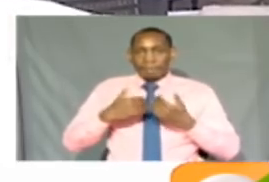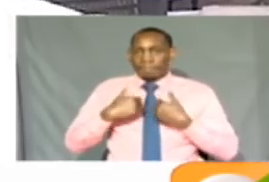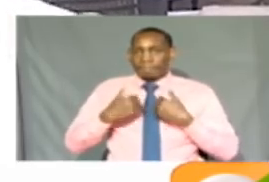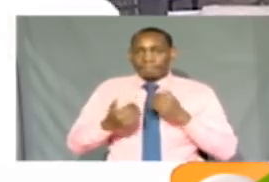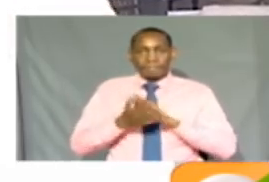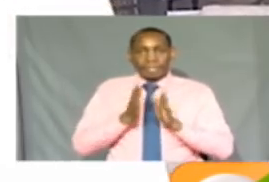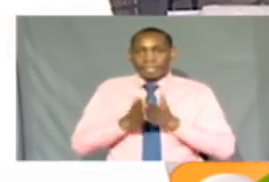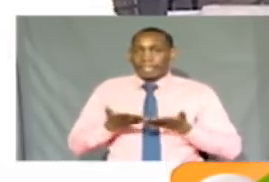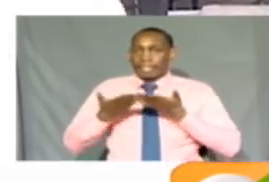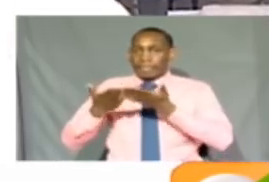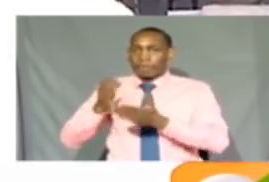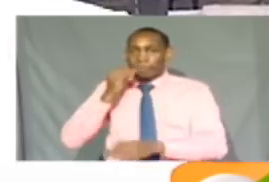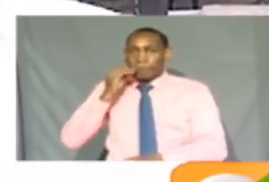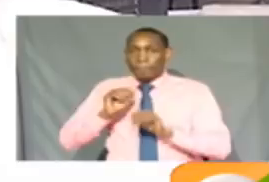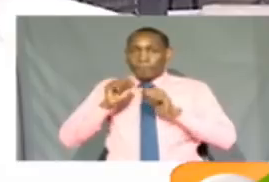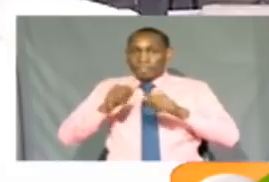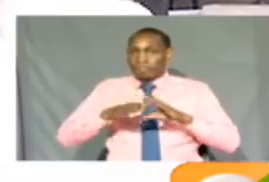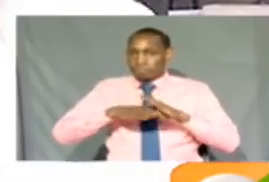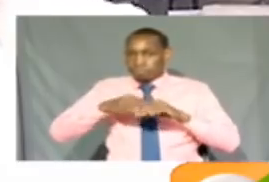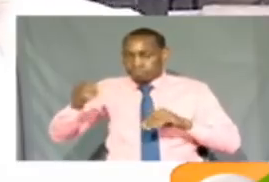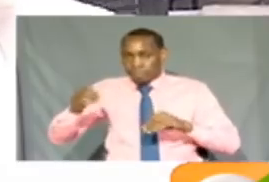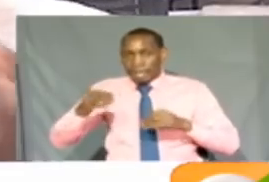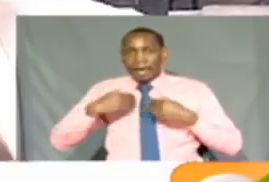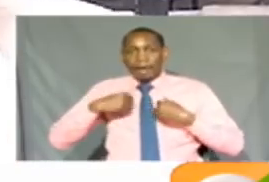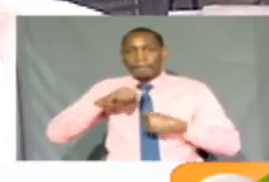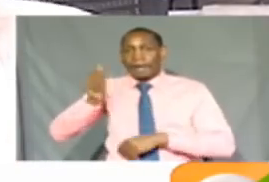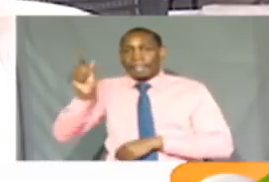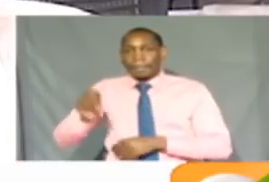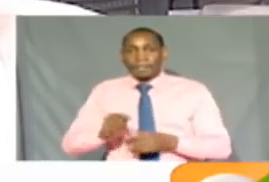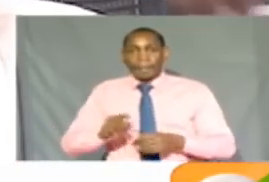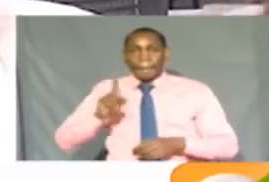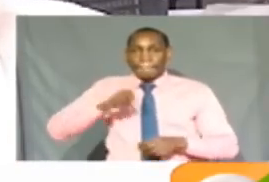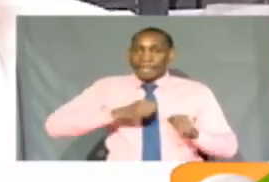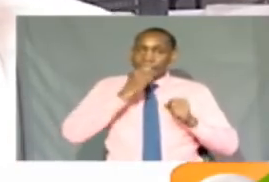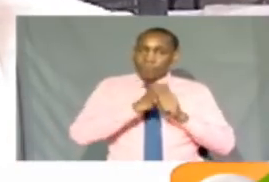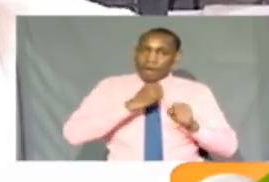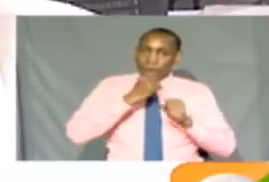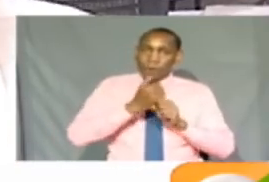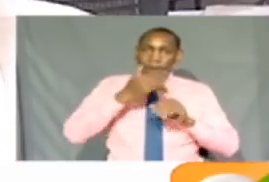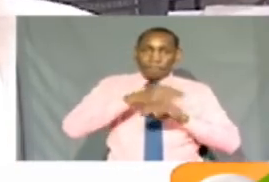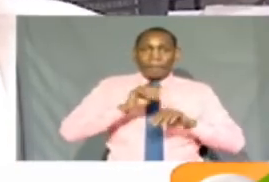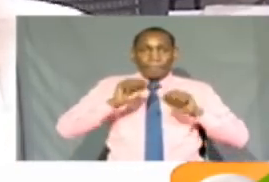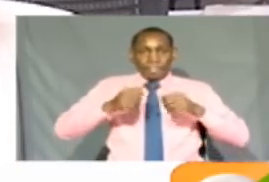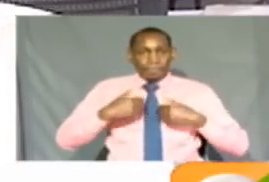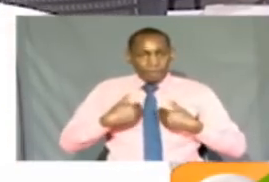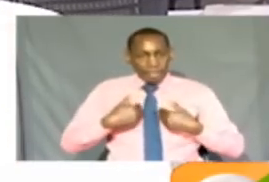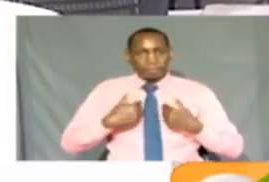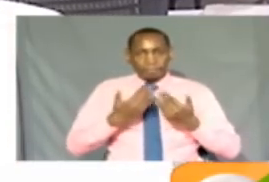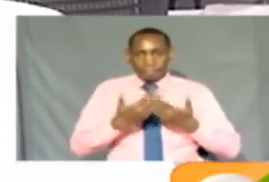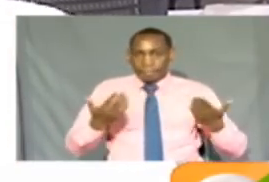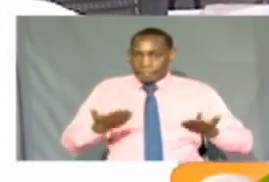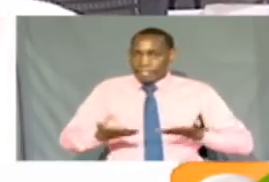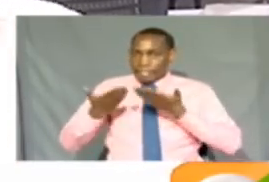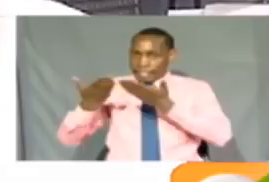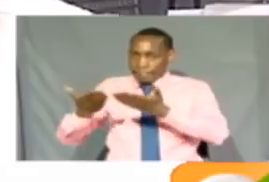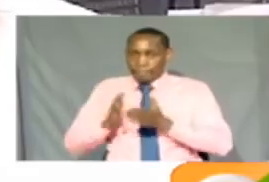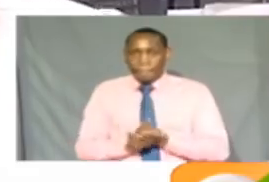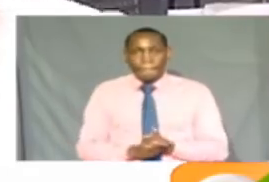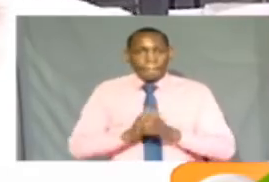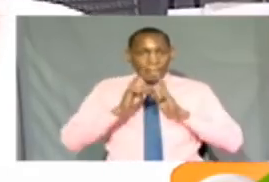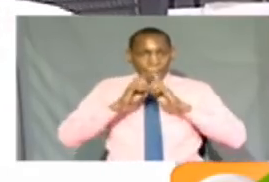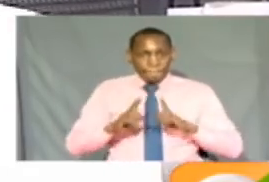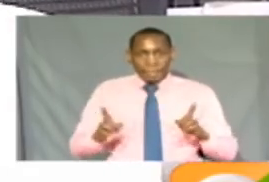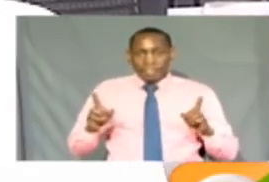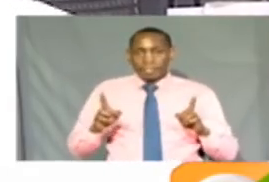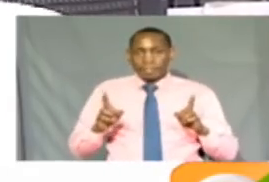home, they'll actually leave me and go for somebody else. So I'll have to work my ass off such that I get something, also bring something to the table. But then